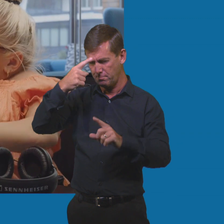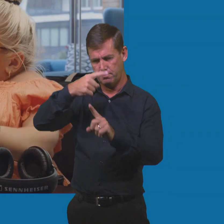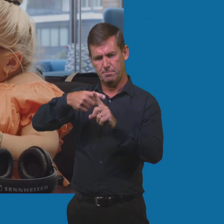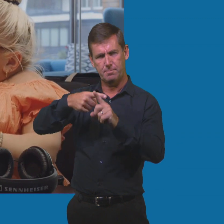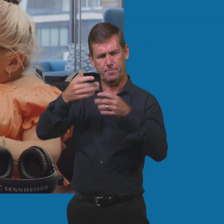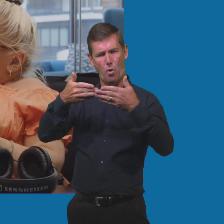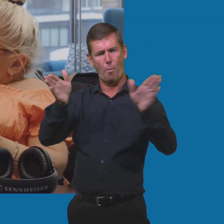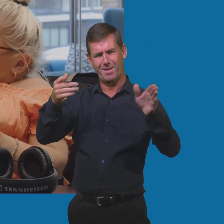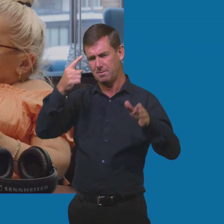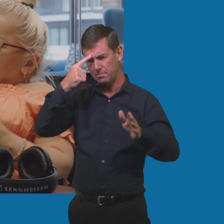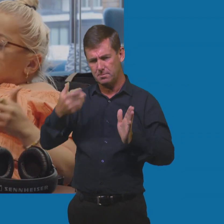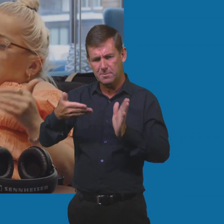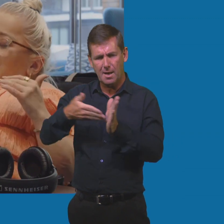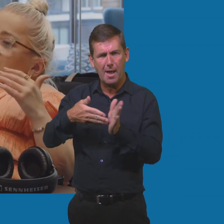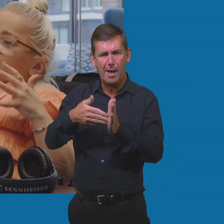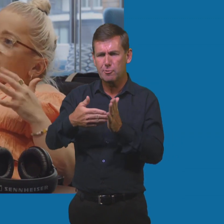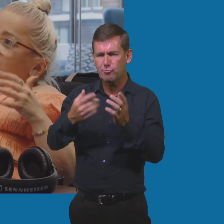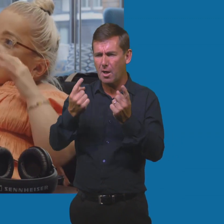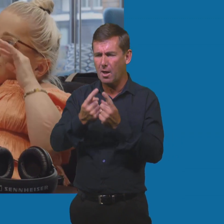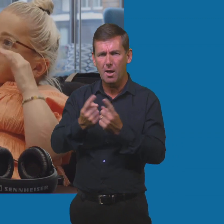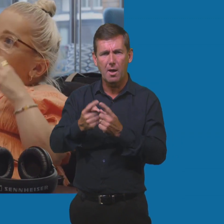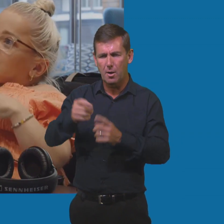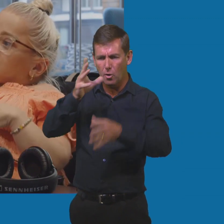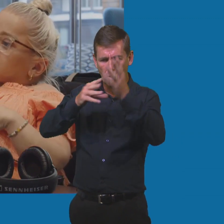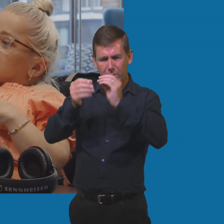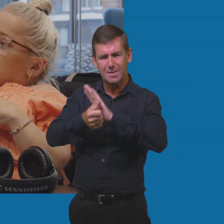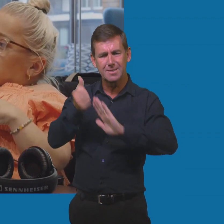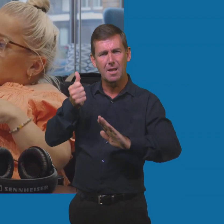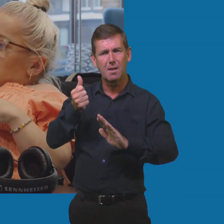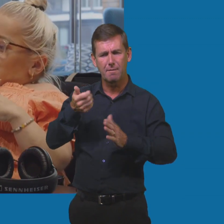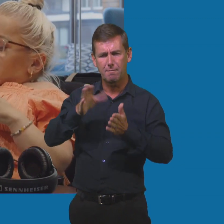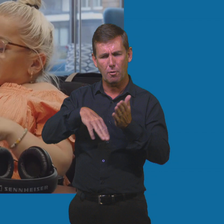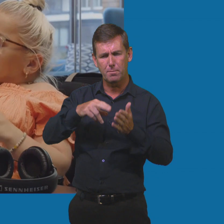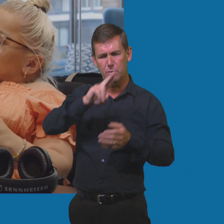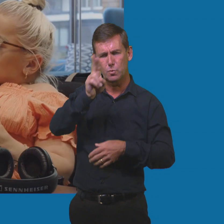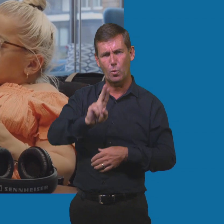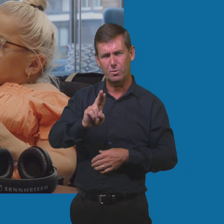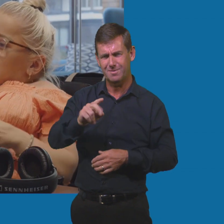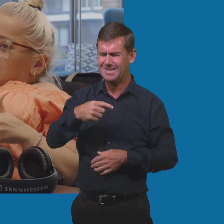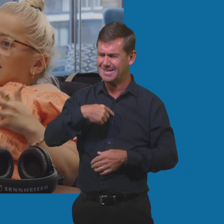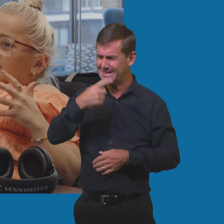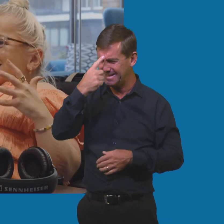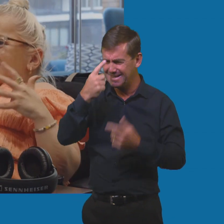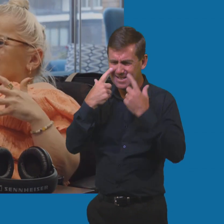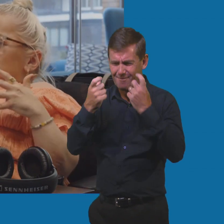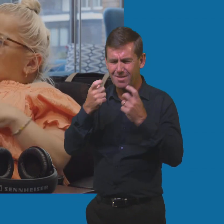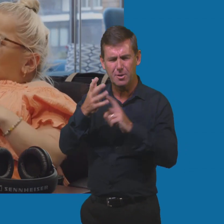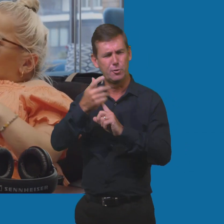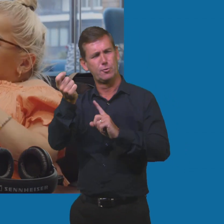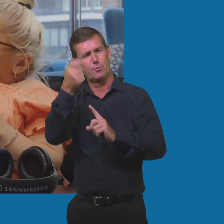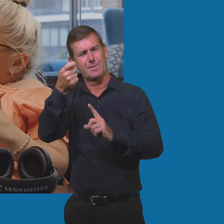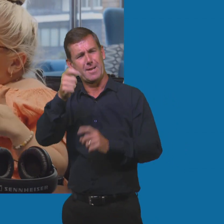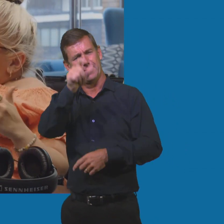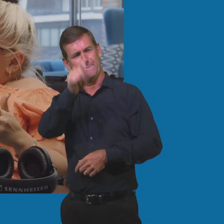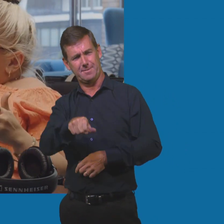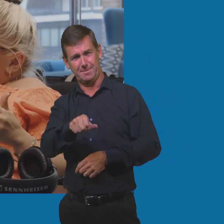to extracurricular activities. So I am very, very mindful that when we talk about success stories, that it's not